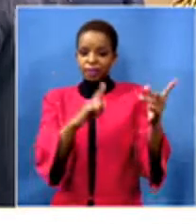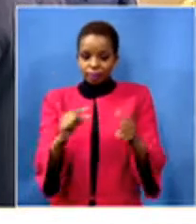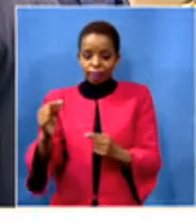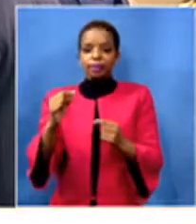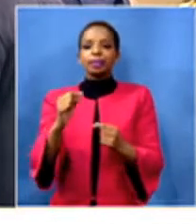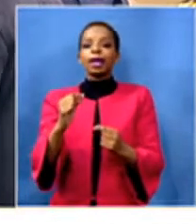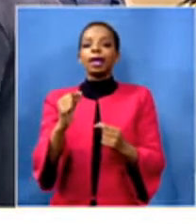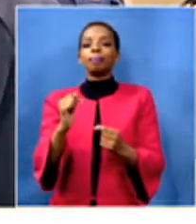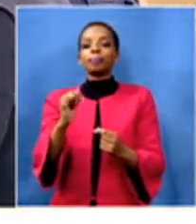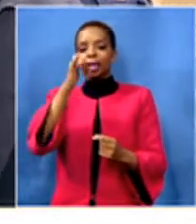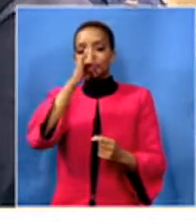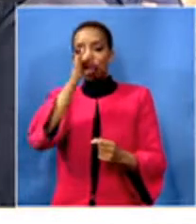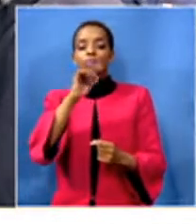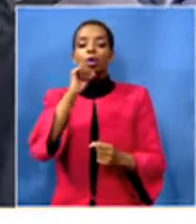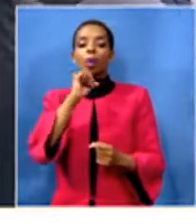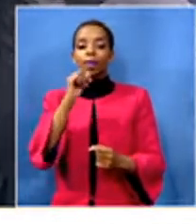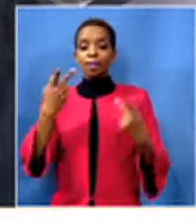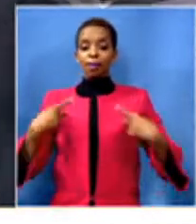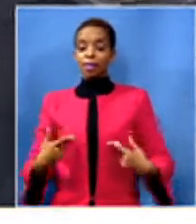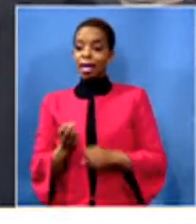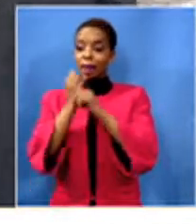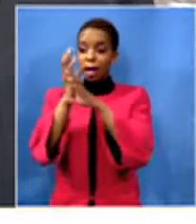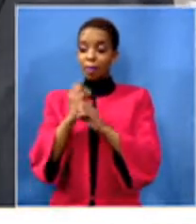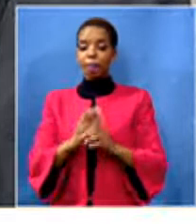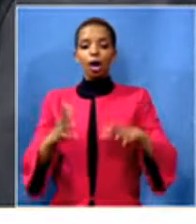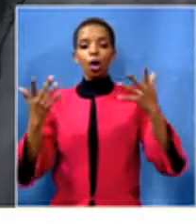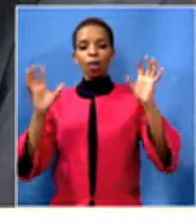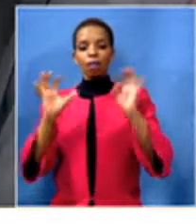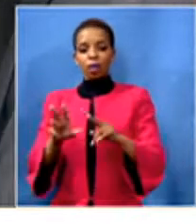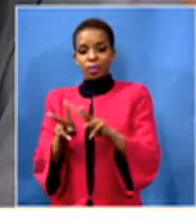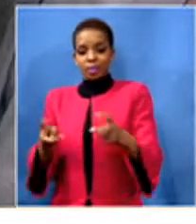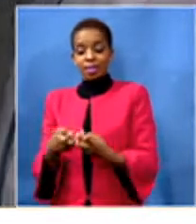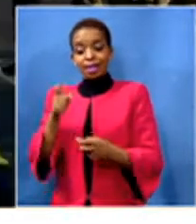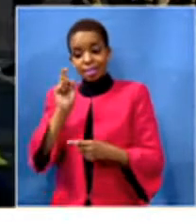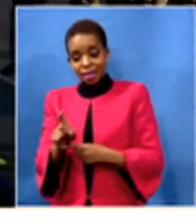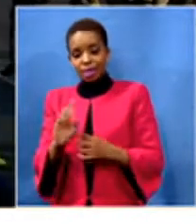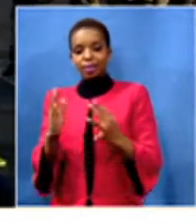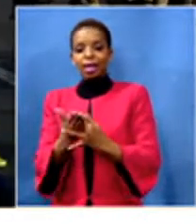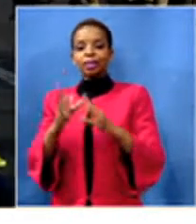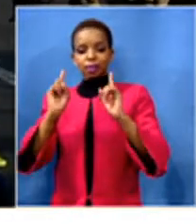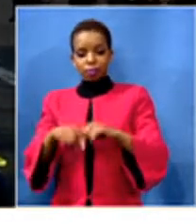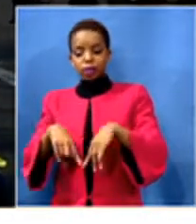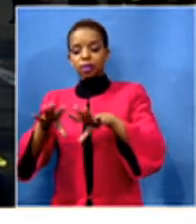physical or sexual, that steps must be taken, a case must be opened. There's no way that a victim must be